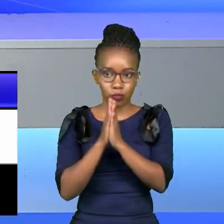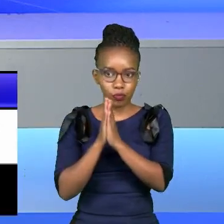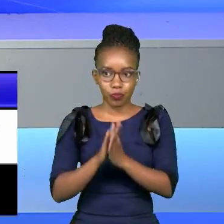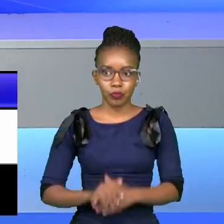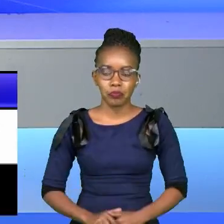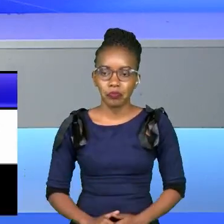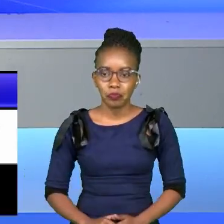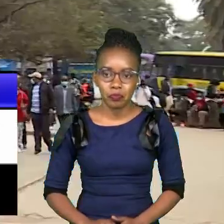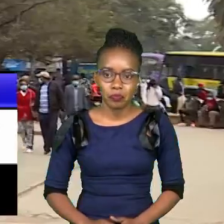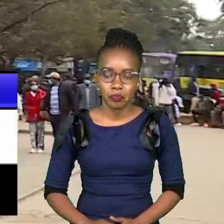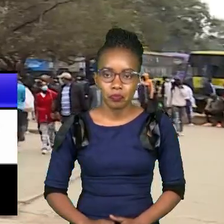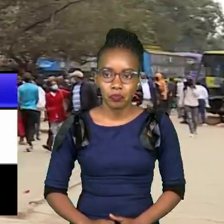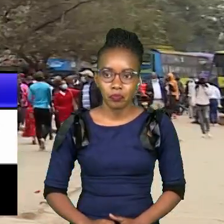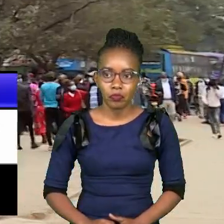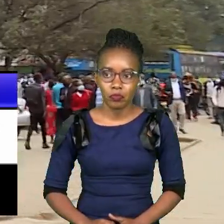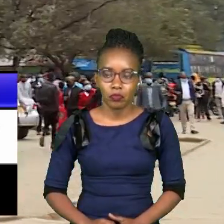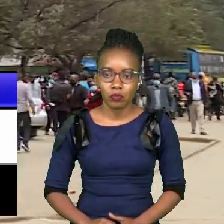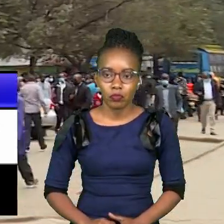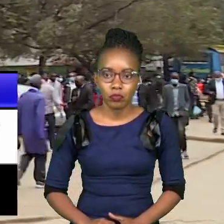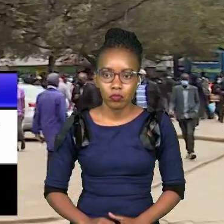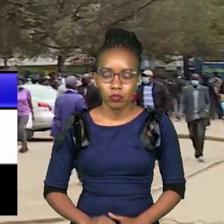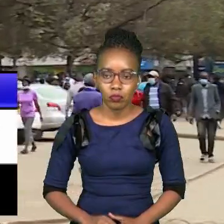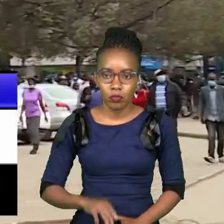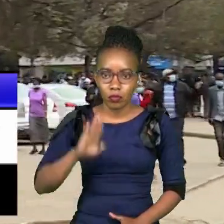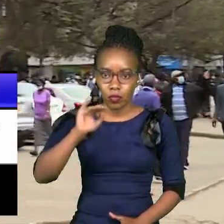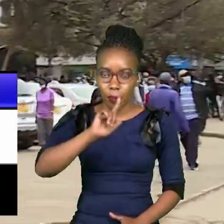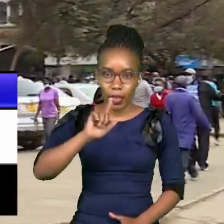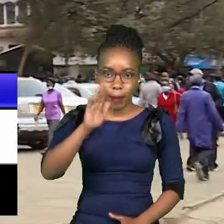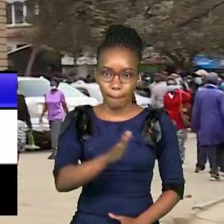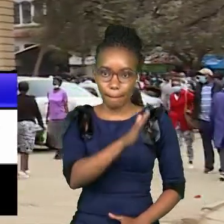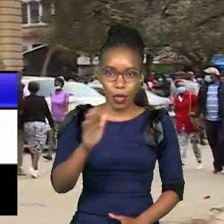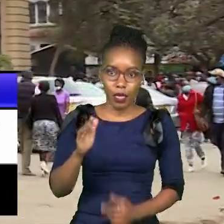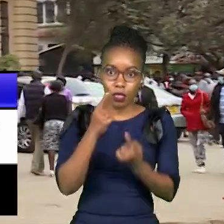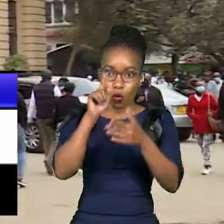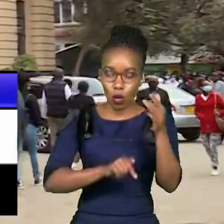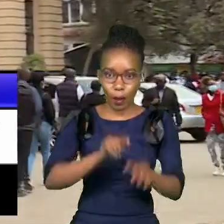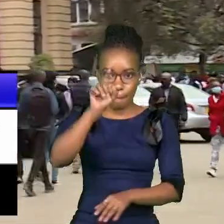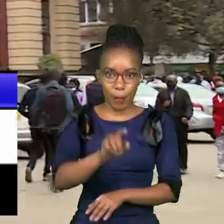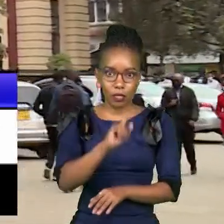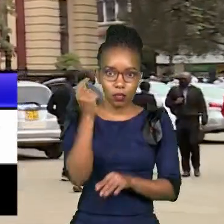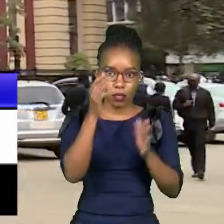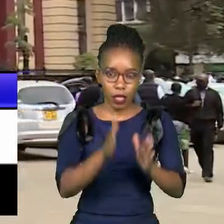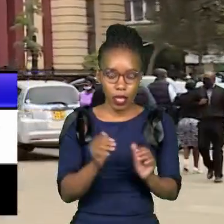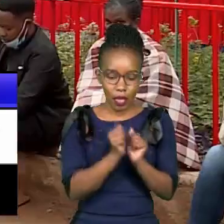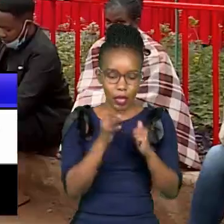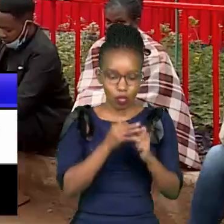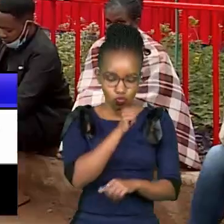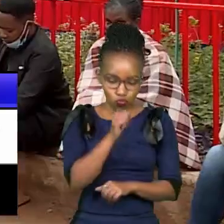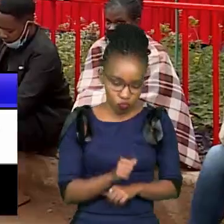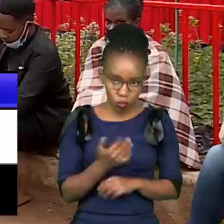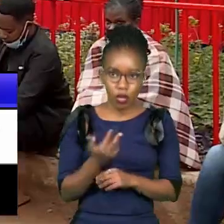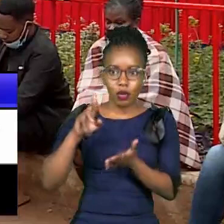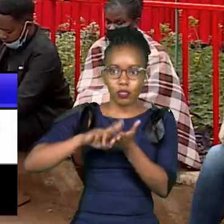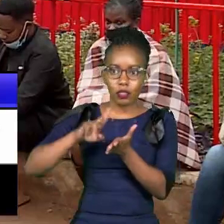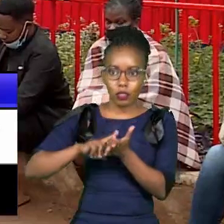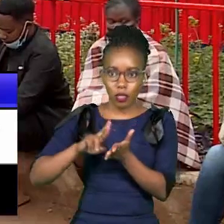report. A bill tabled in Parliament seeks to make it compulsory for Kenyans 18 and above to enroll